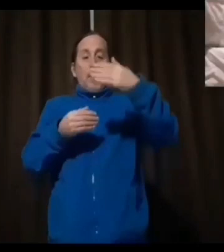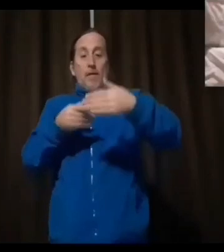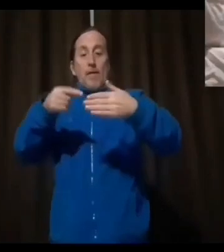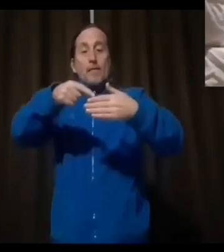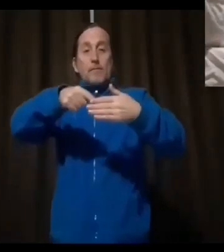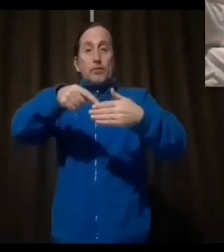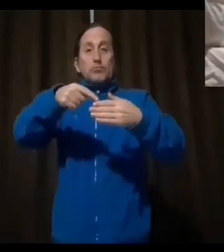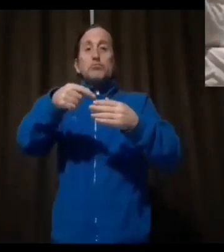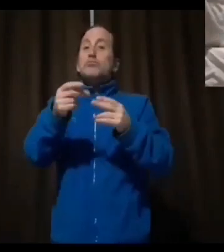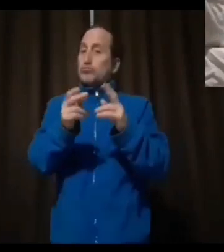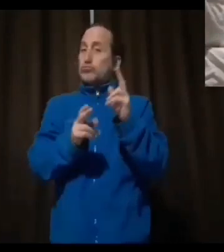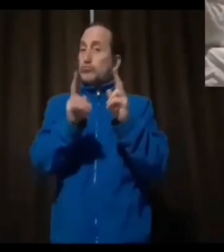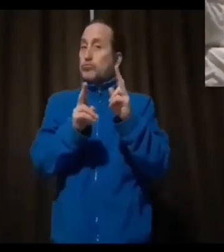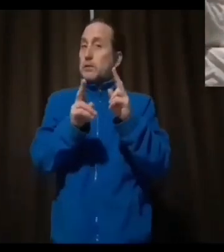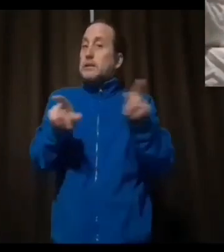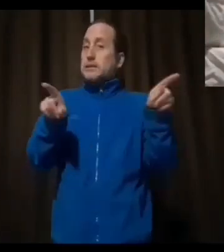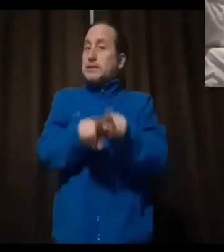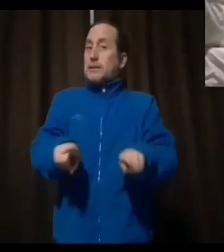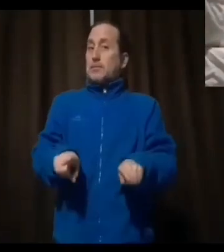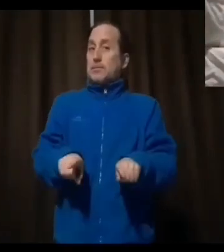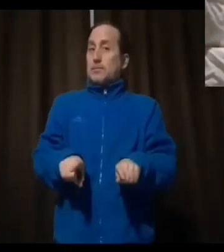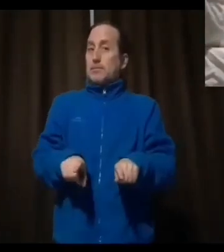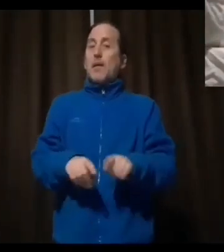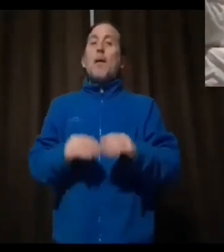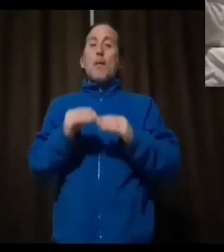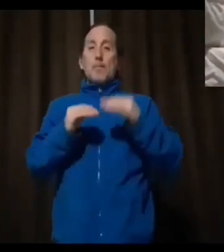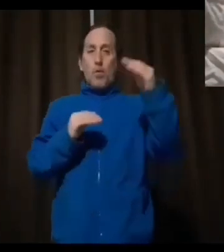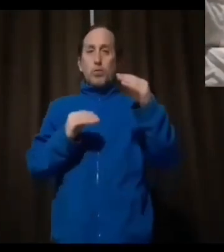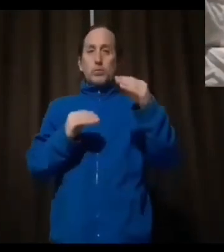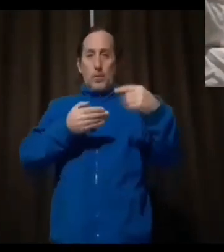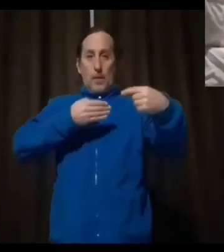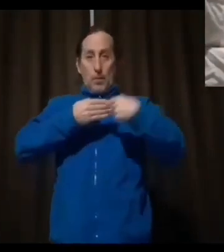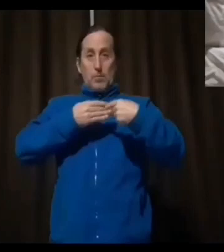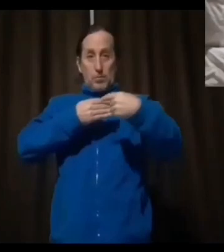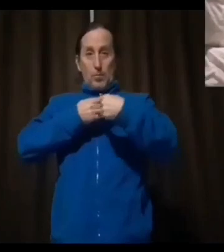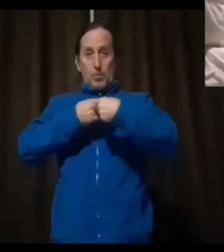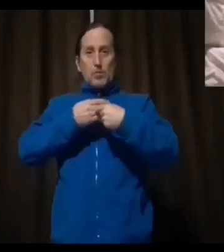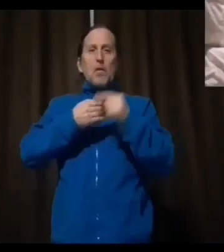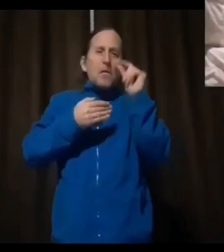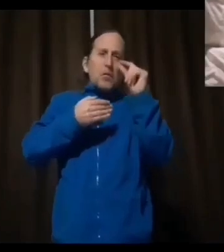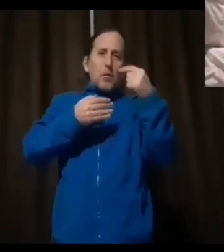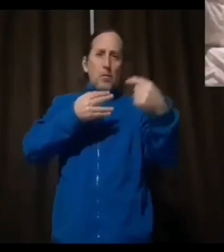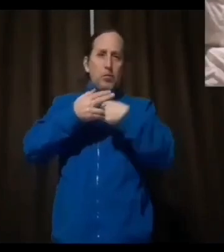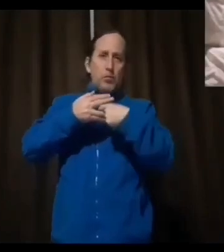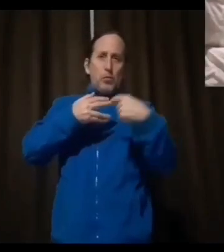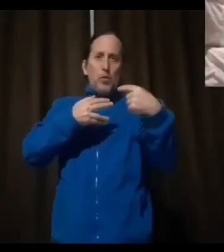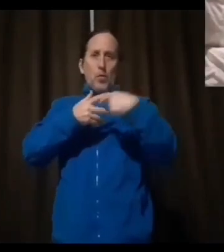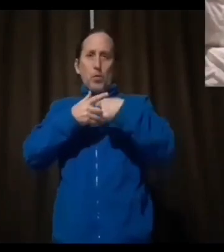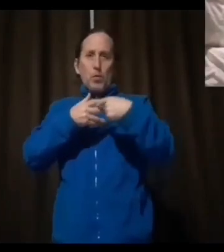Most of the marks would actually hit the front screen, and some would get through the slits. So I'll try it first. I've got this little